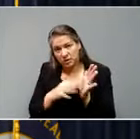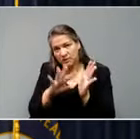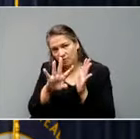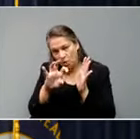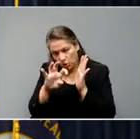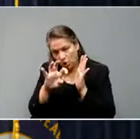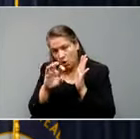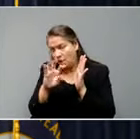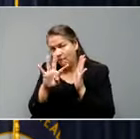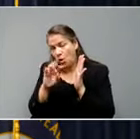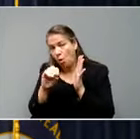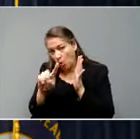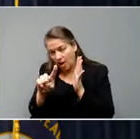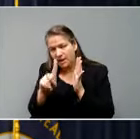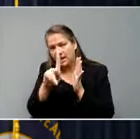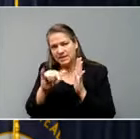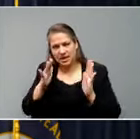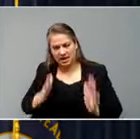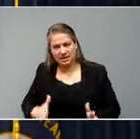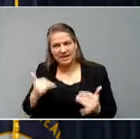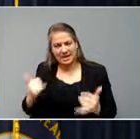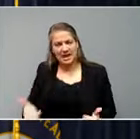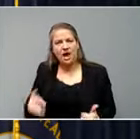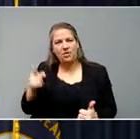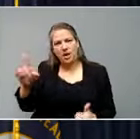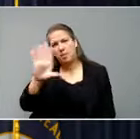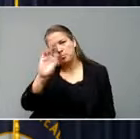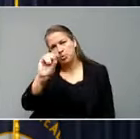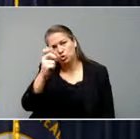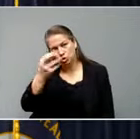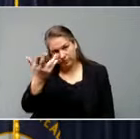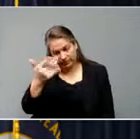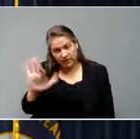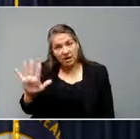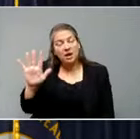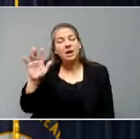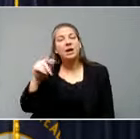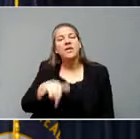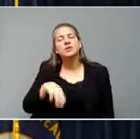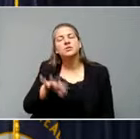425,401 Kentuckians have now been boosted. They've gotten their booster. That's